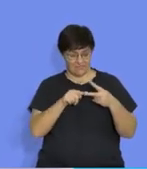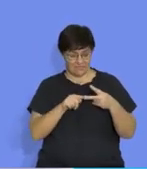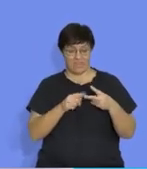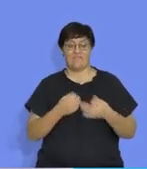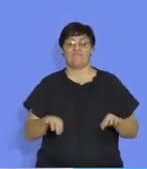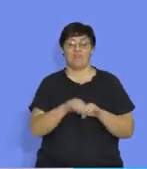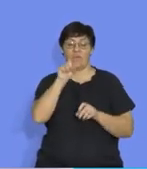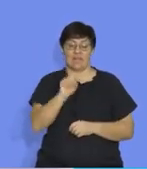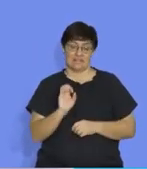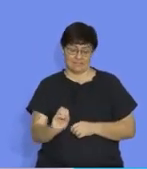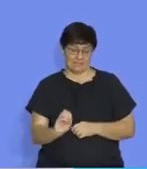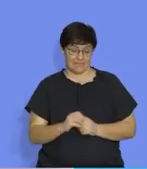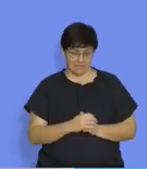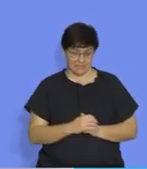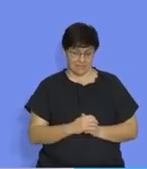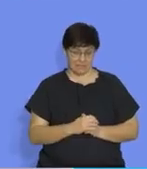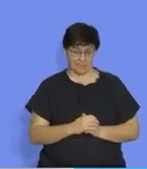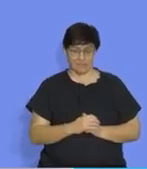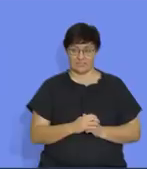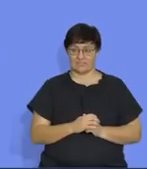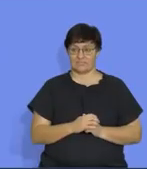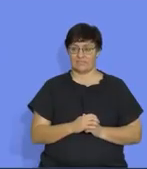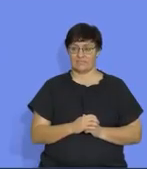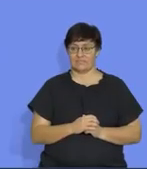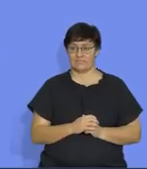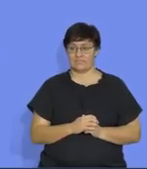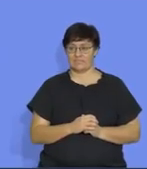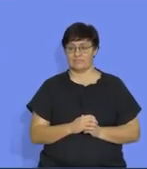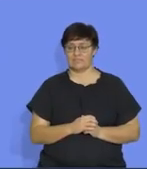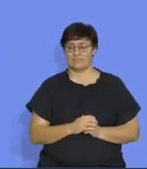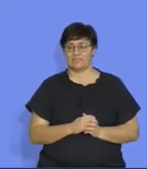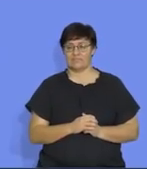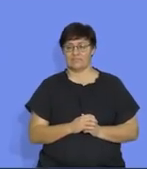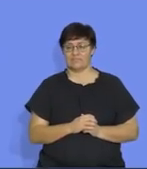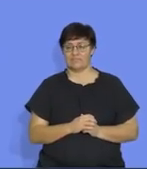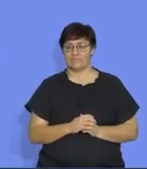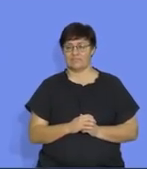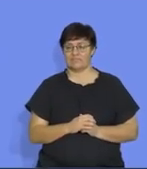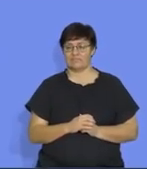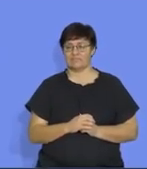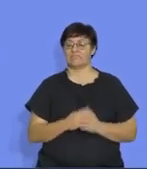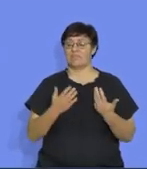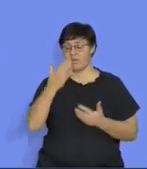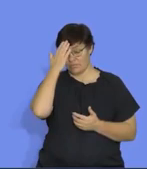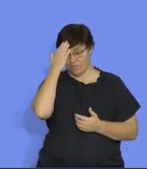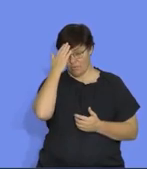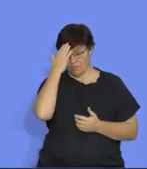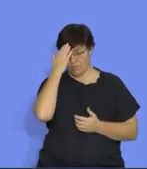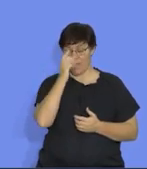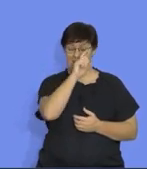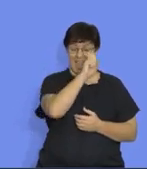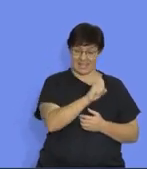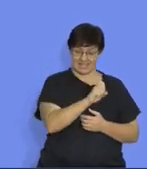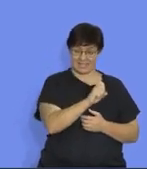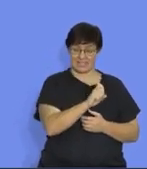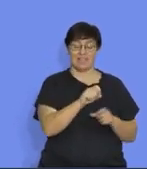values. Let's look at the next slide together. So I know that my two x